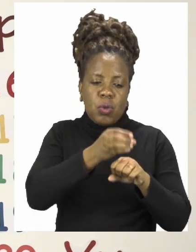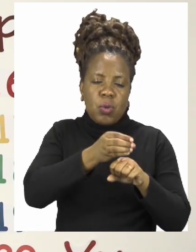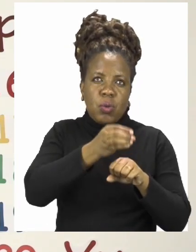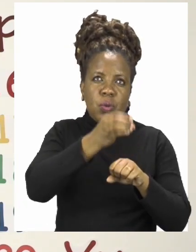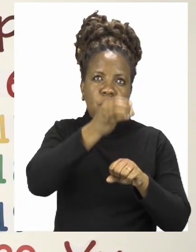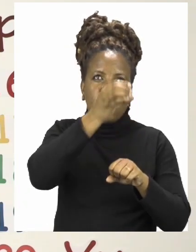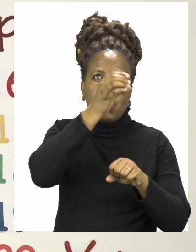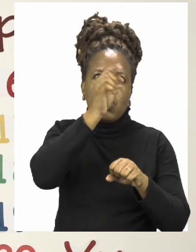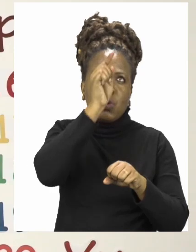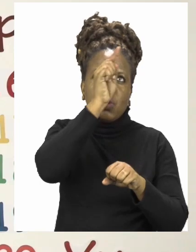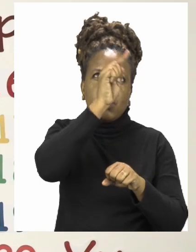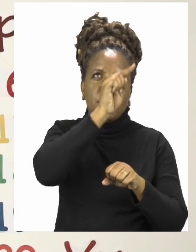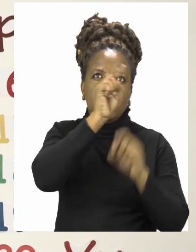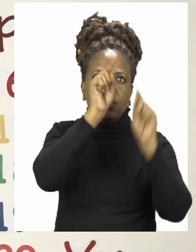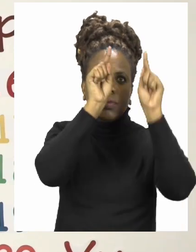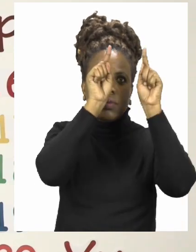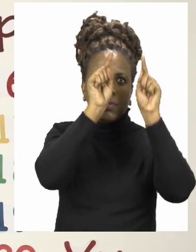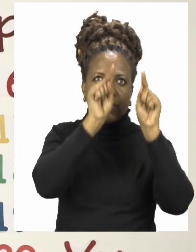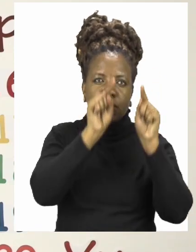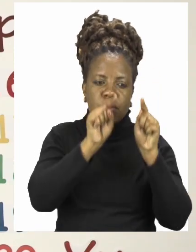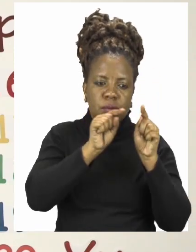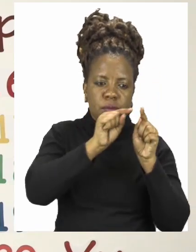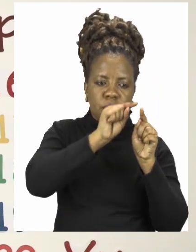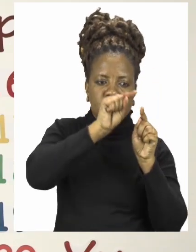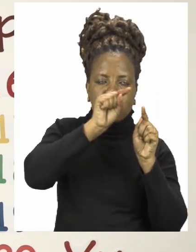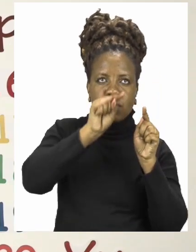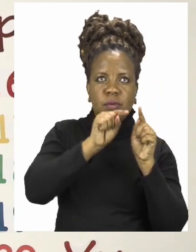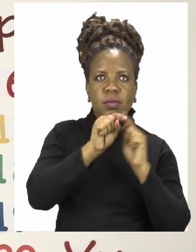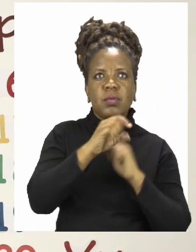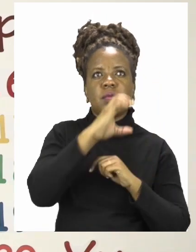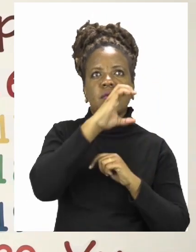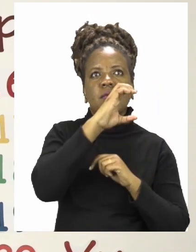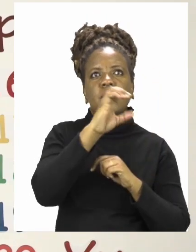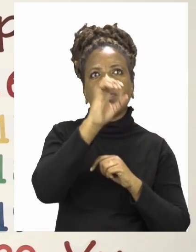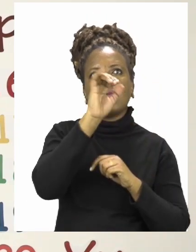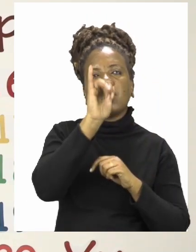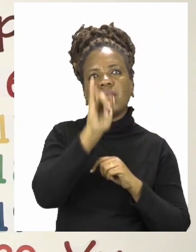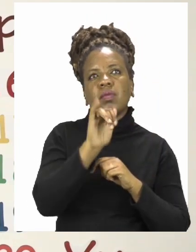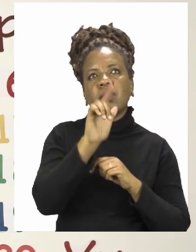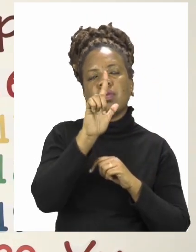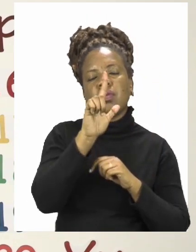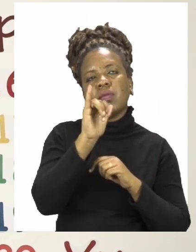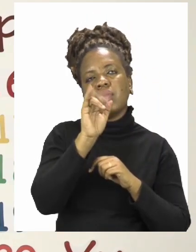a cylinder. Everyone, let's say cylinder.